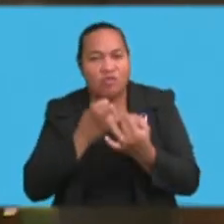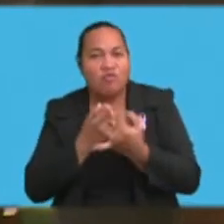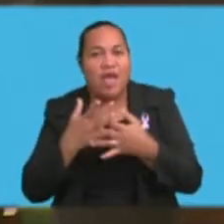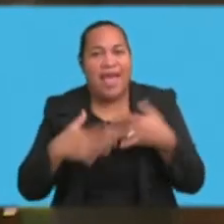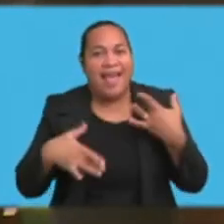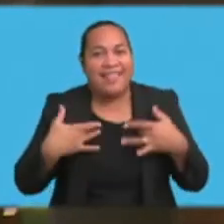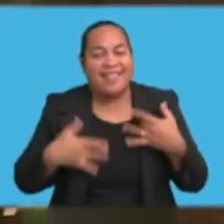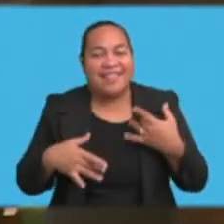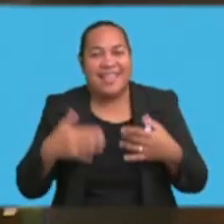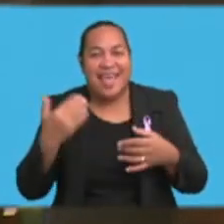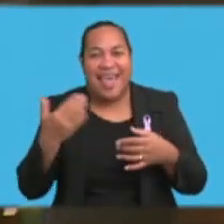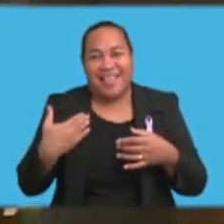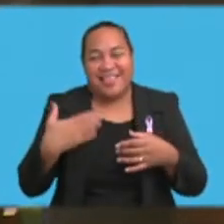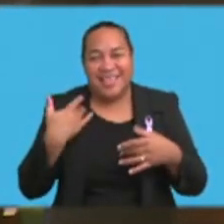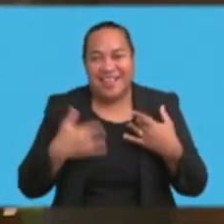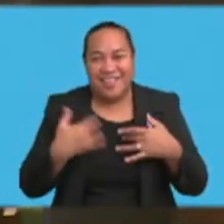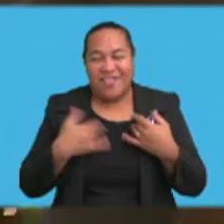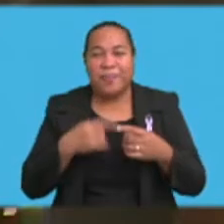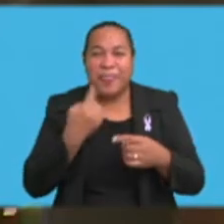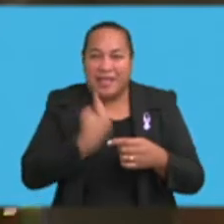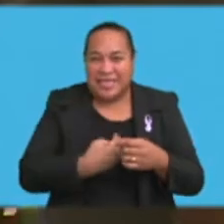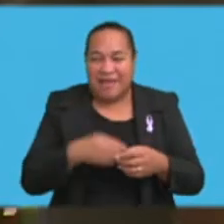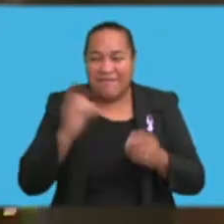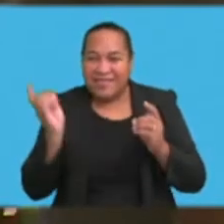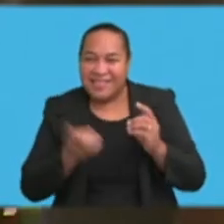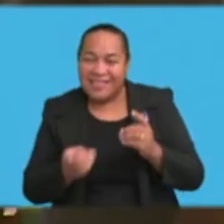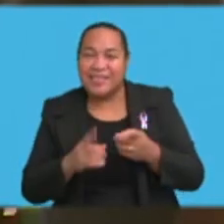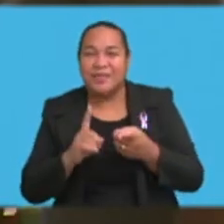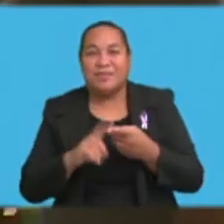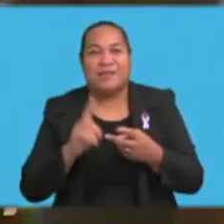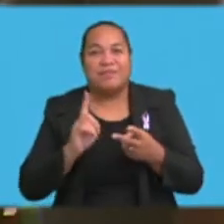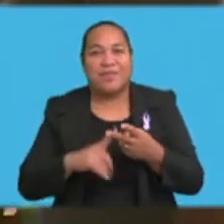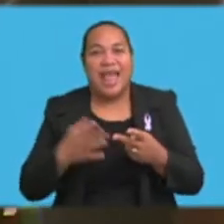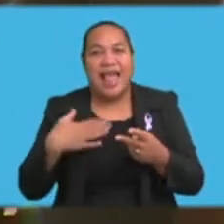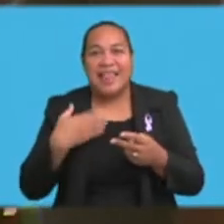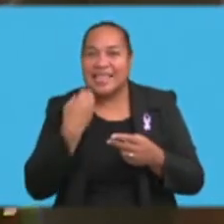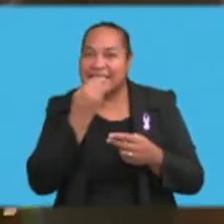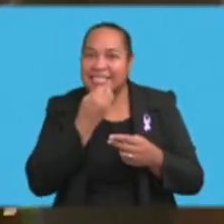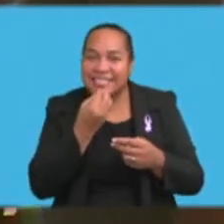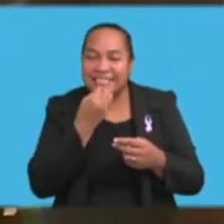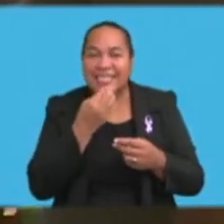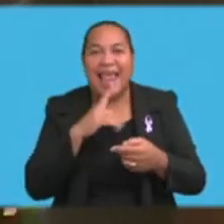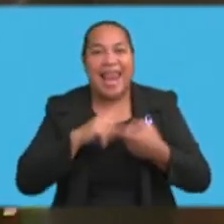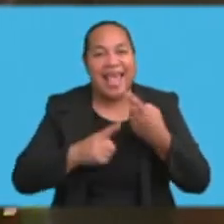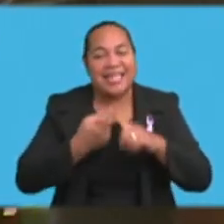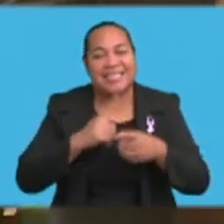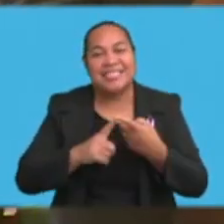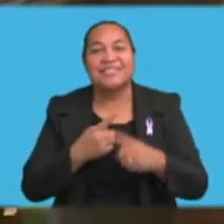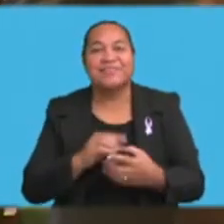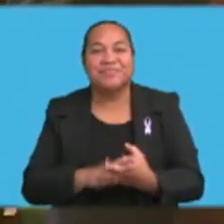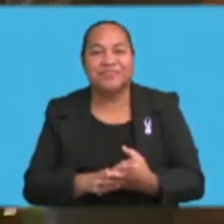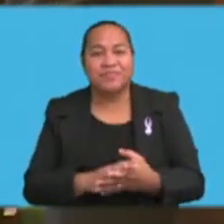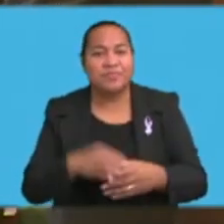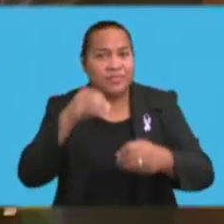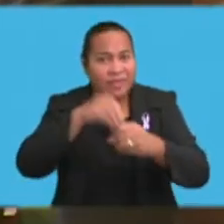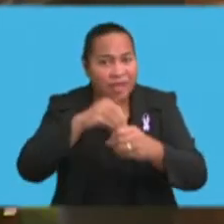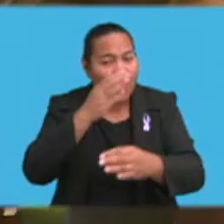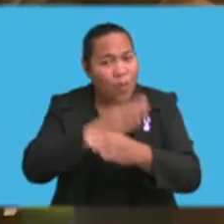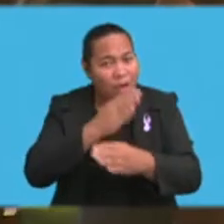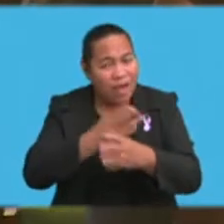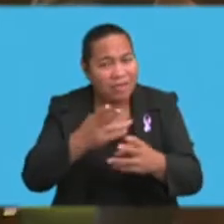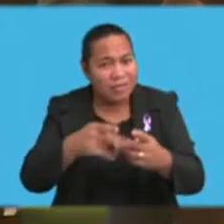living, self-discipline, healthy eating and exercise. And within the workplace programs, there are things that we need